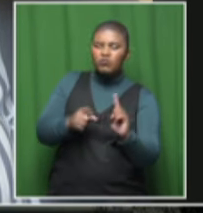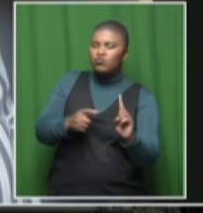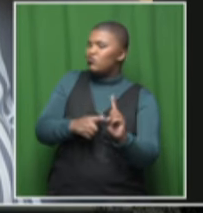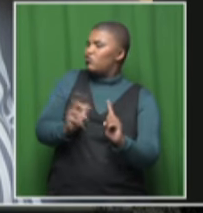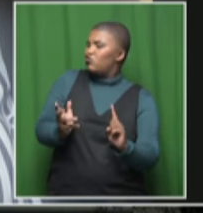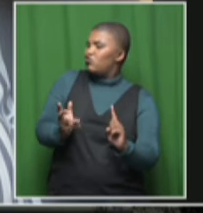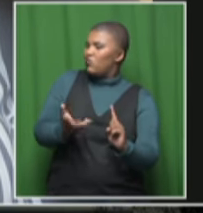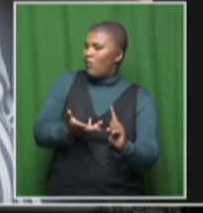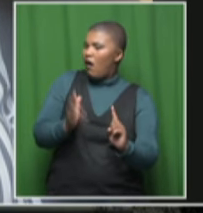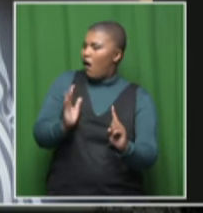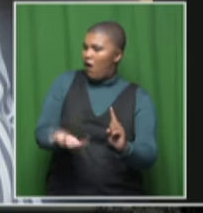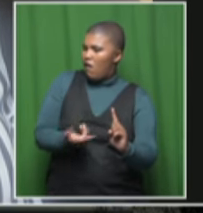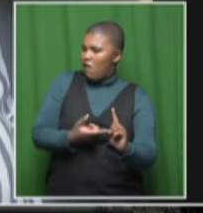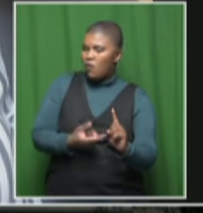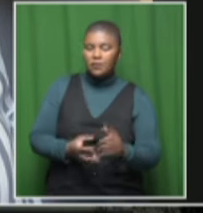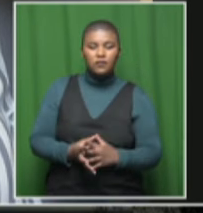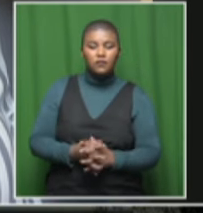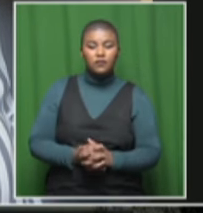here?